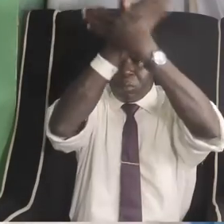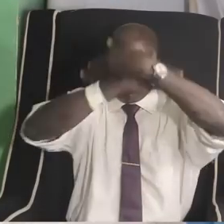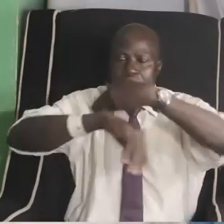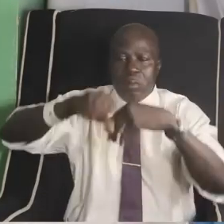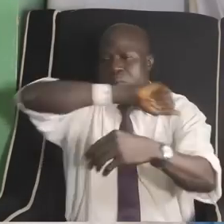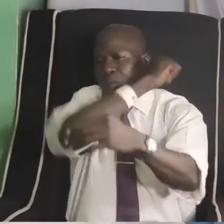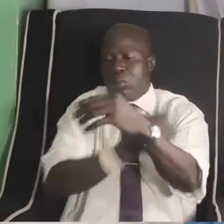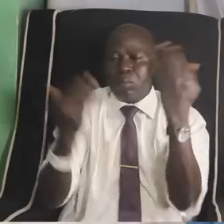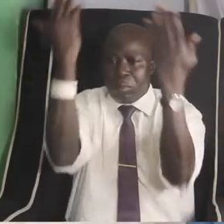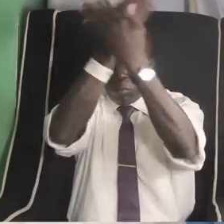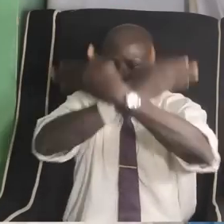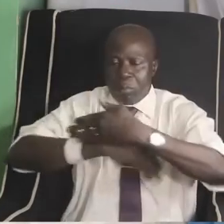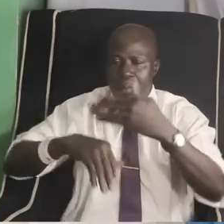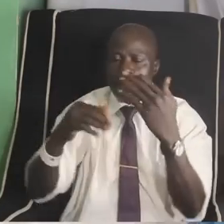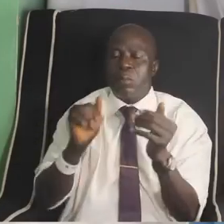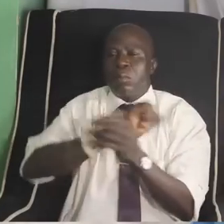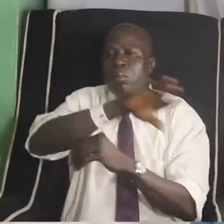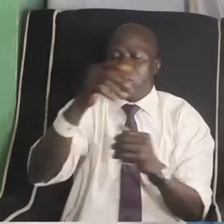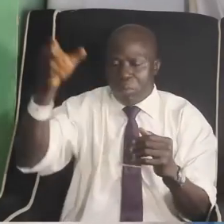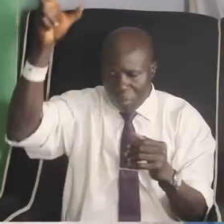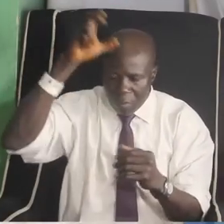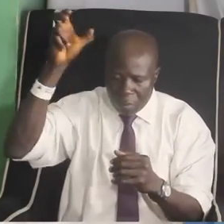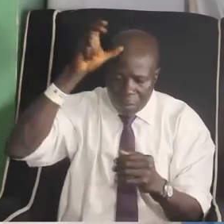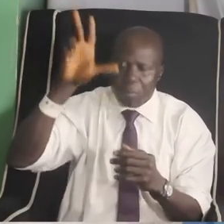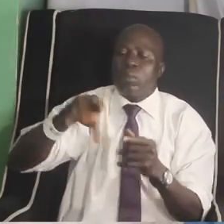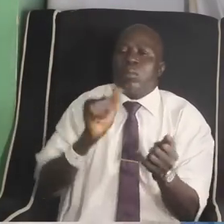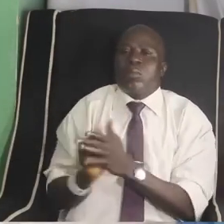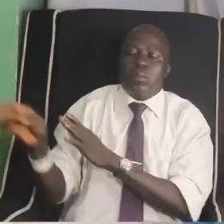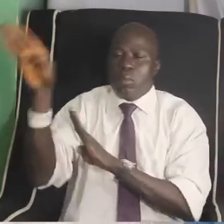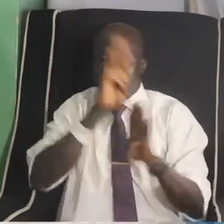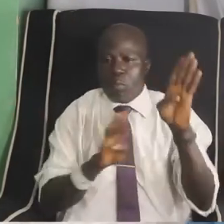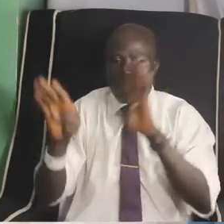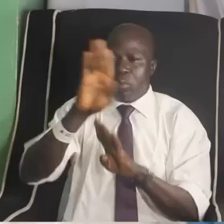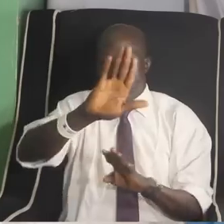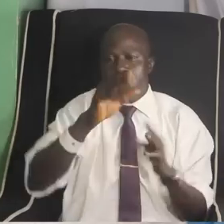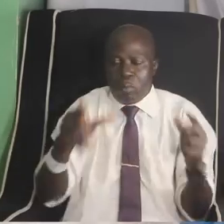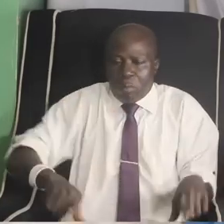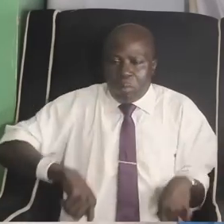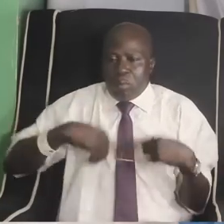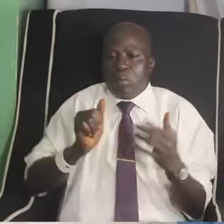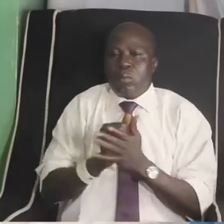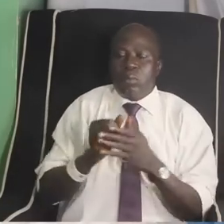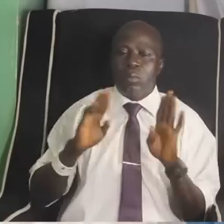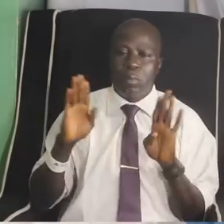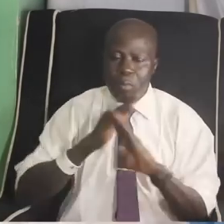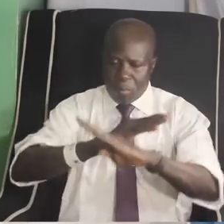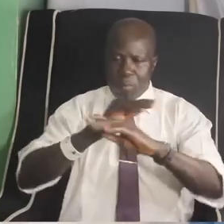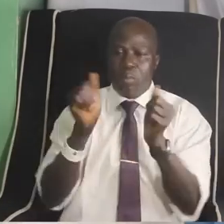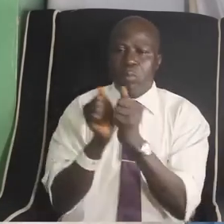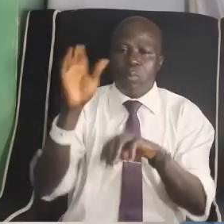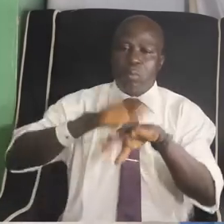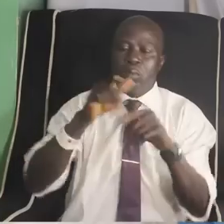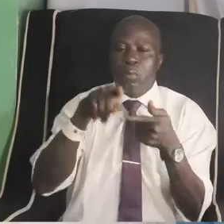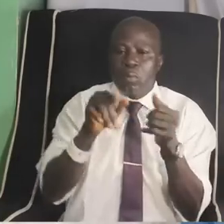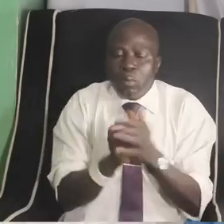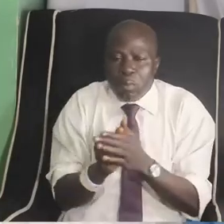of he said, be a one lagbara la. If you walk of the wicked to one, you are here alone. That's tormenting your life. To one, call you. That will call upon you. To